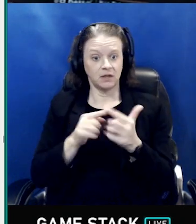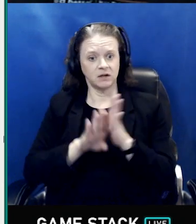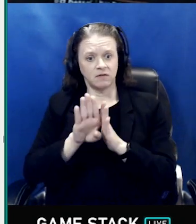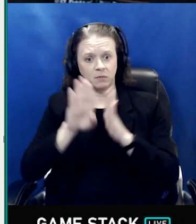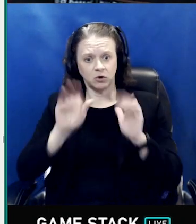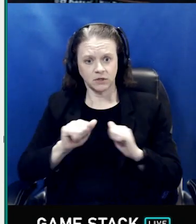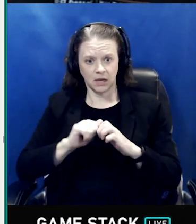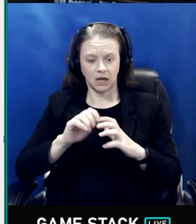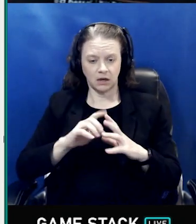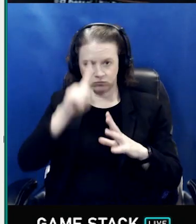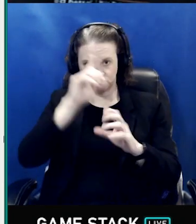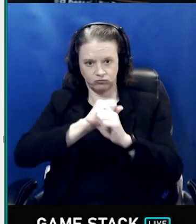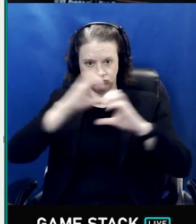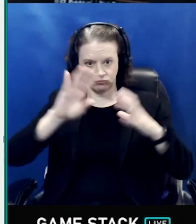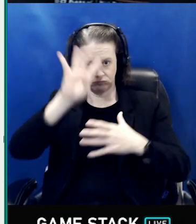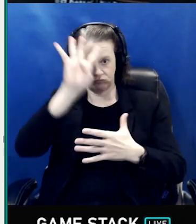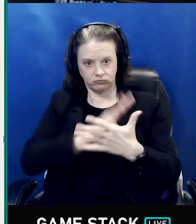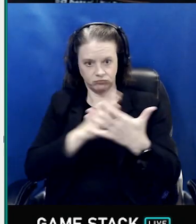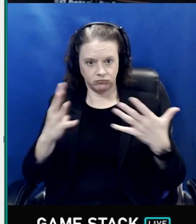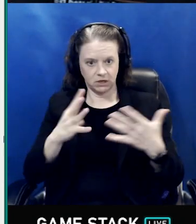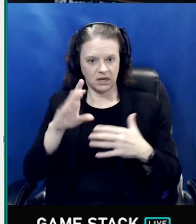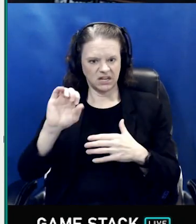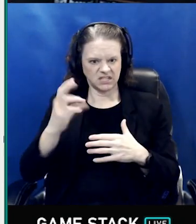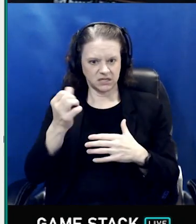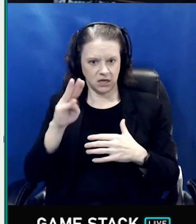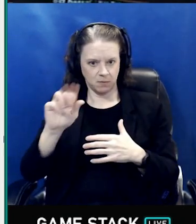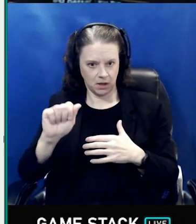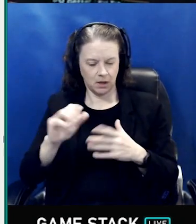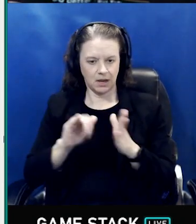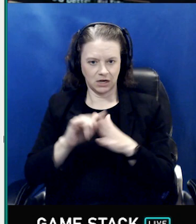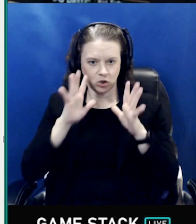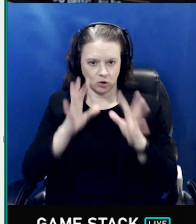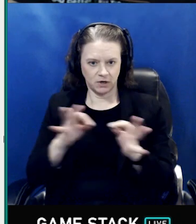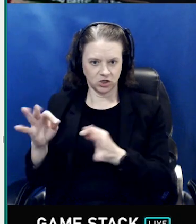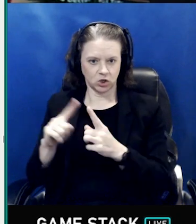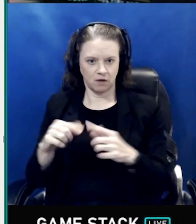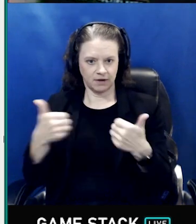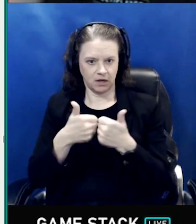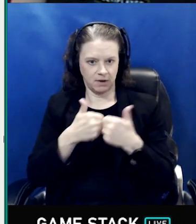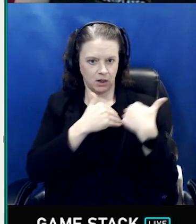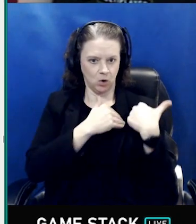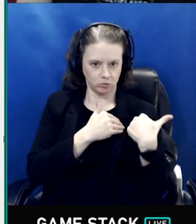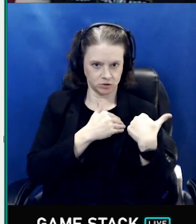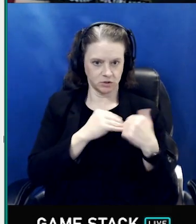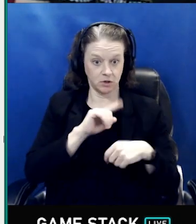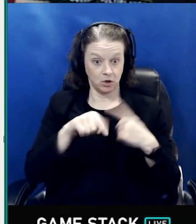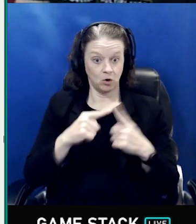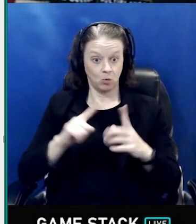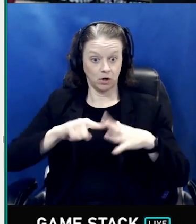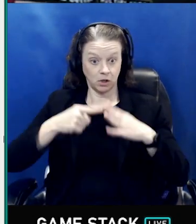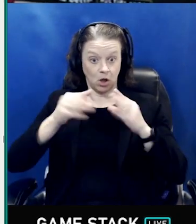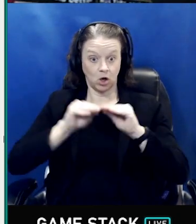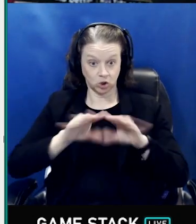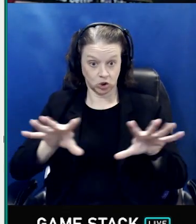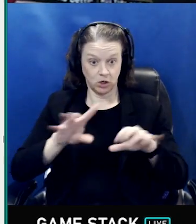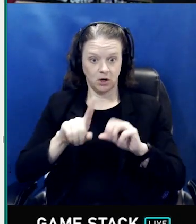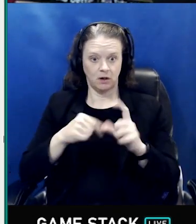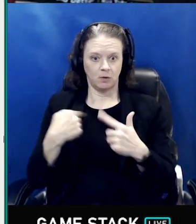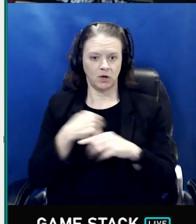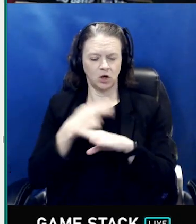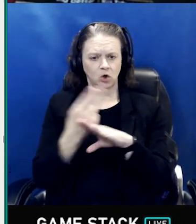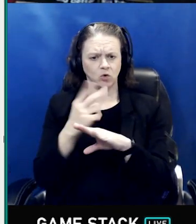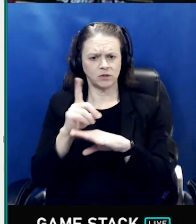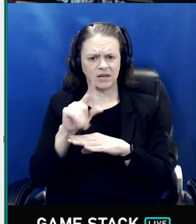schema of each tables and specification of gaming logs. Once launched, we can use data in many analytical